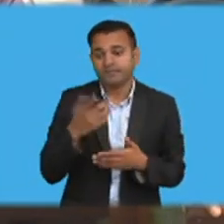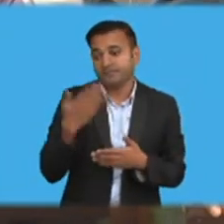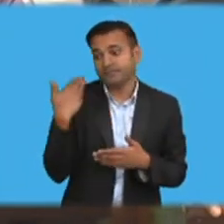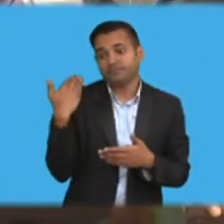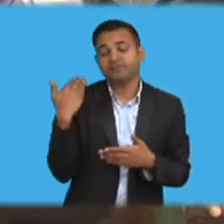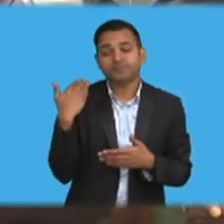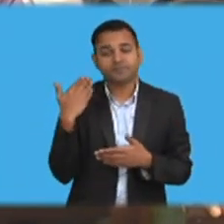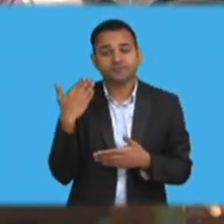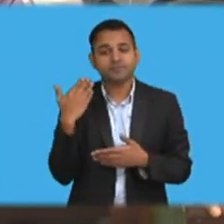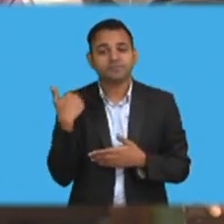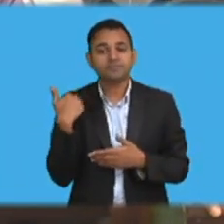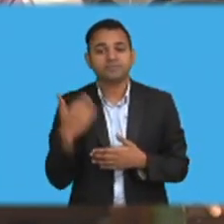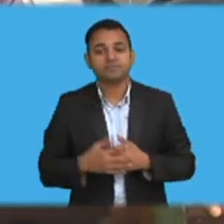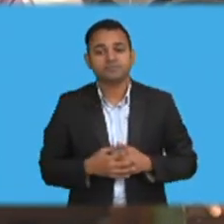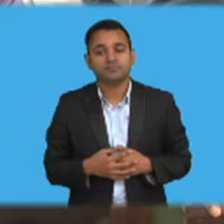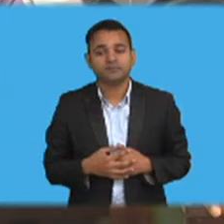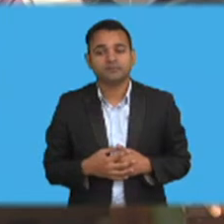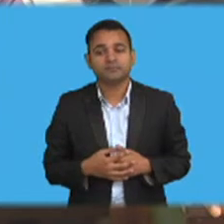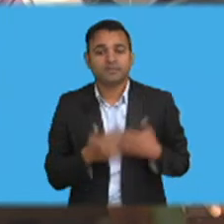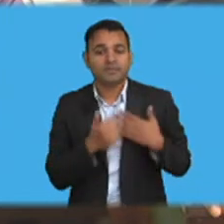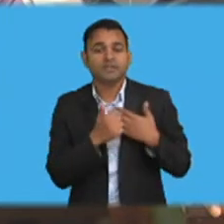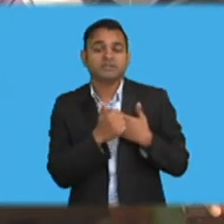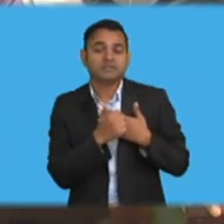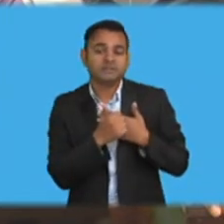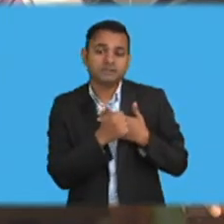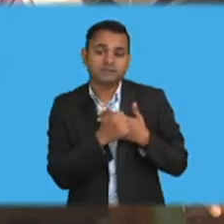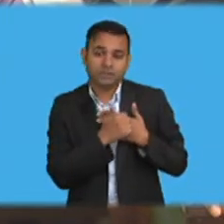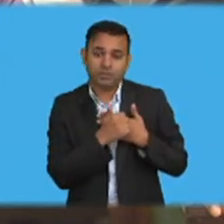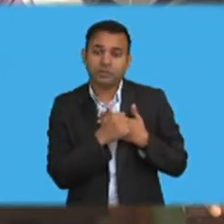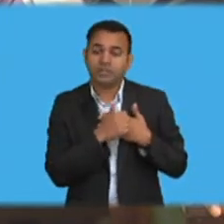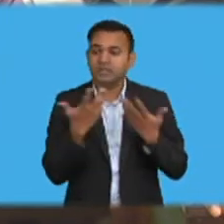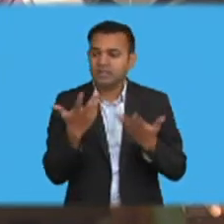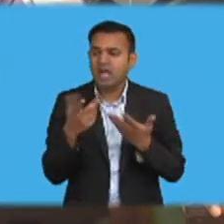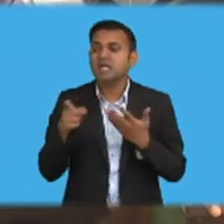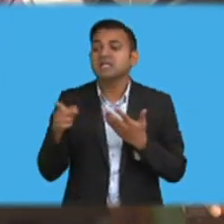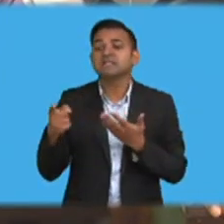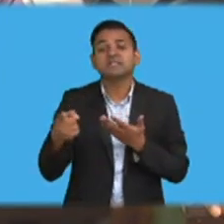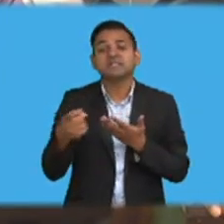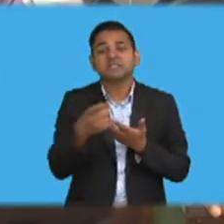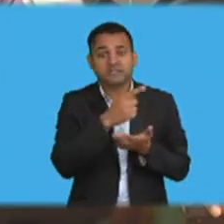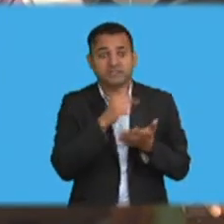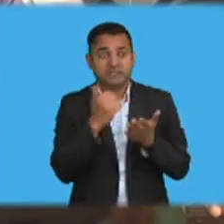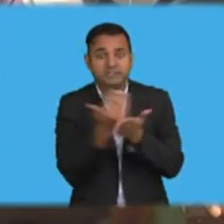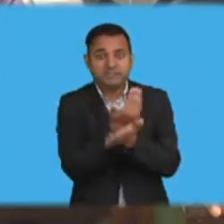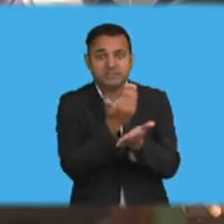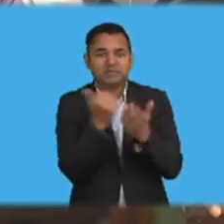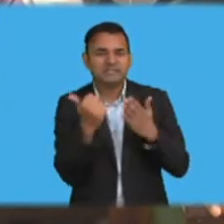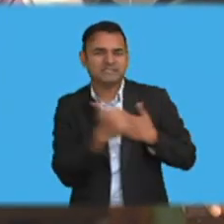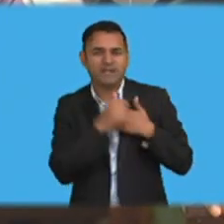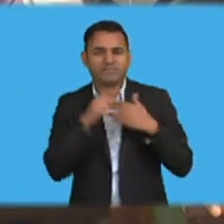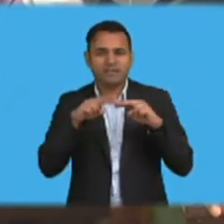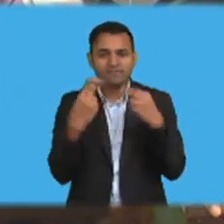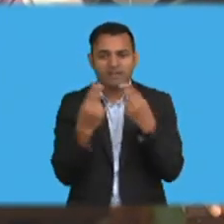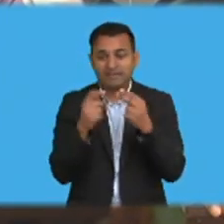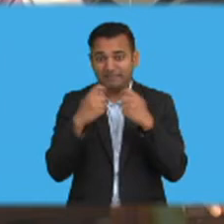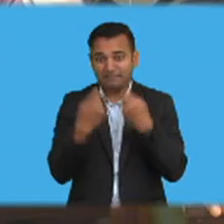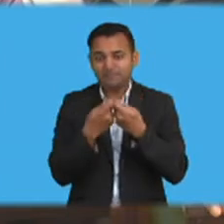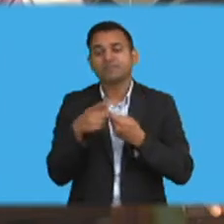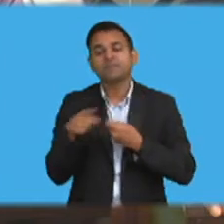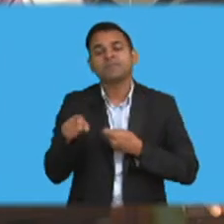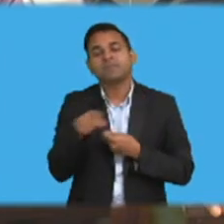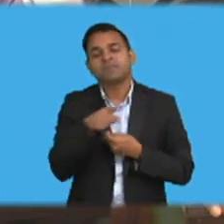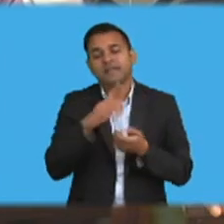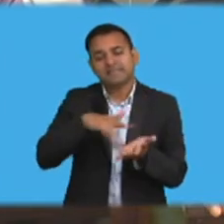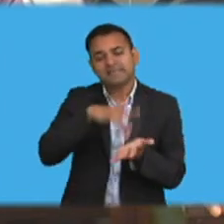this operation. The first Maritime Surveillance Rescue Coordination Center was informed by the Aviation